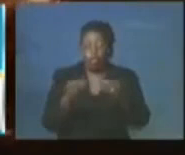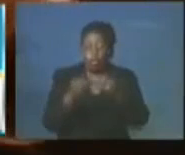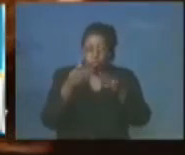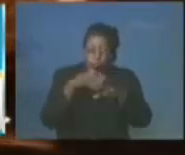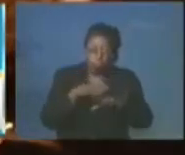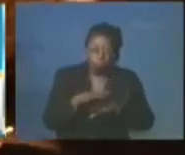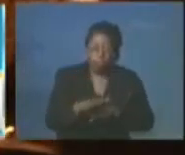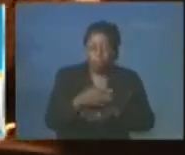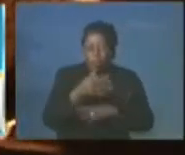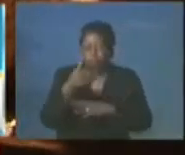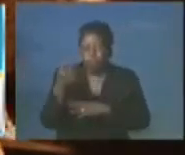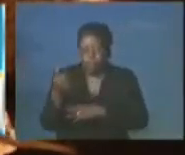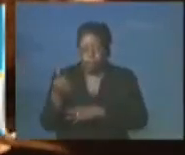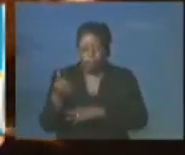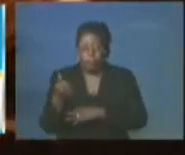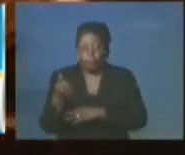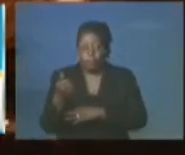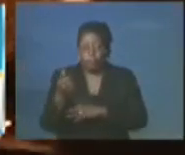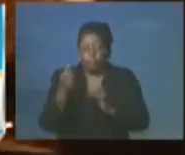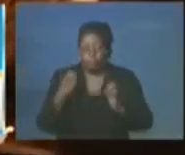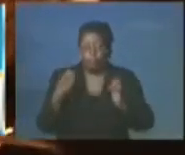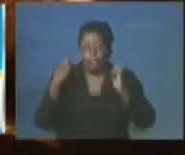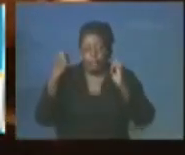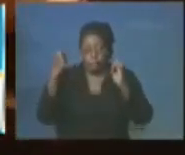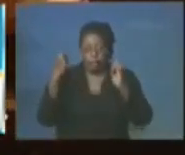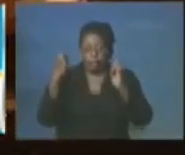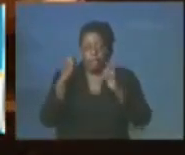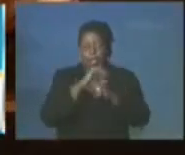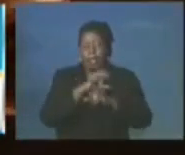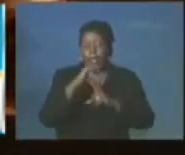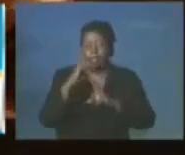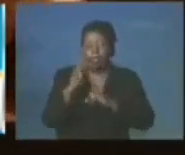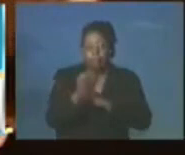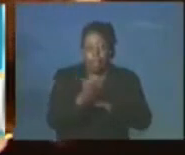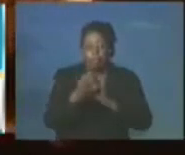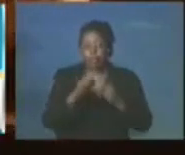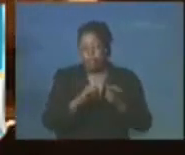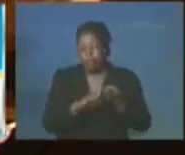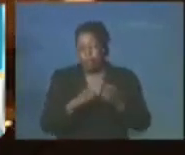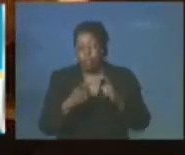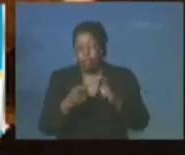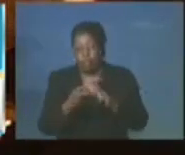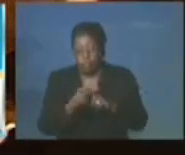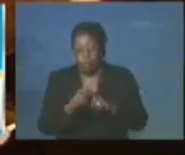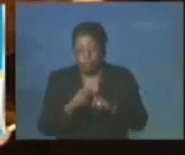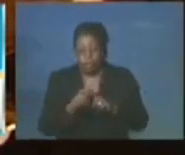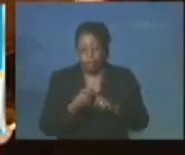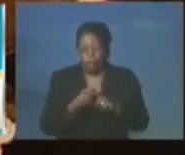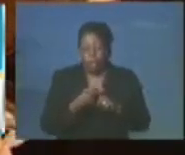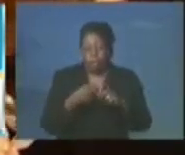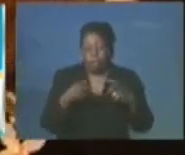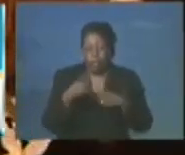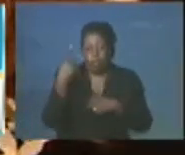integrated, resilient, reliable, energy efficient, environmentally friendly utility for